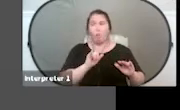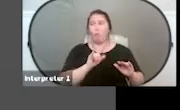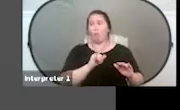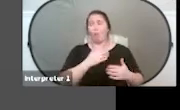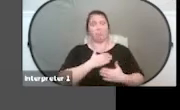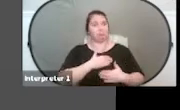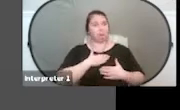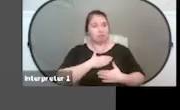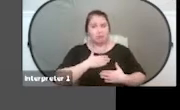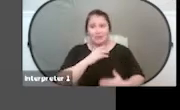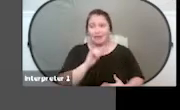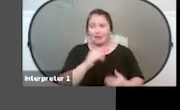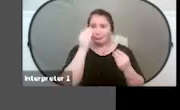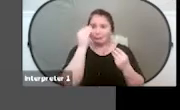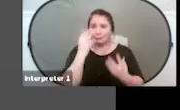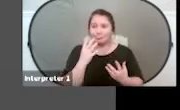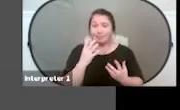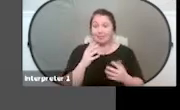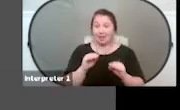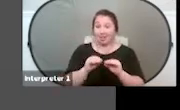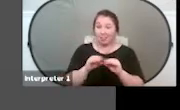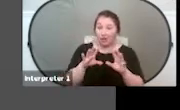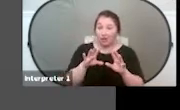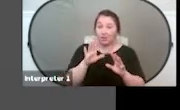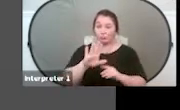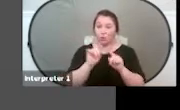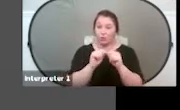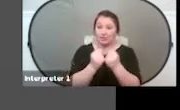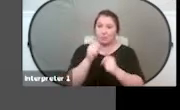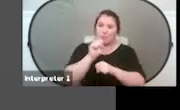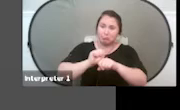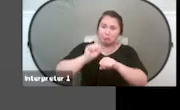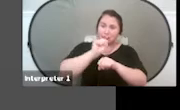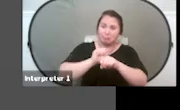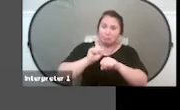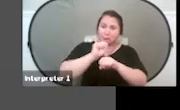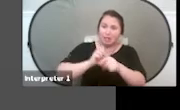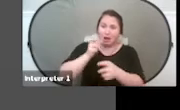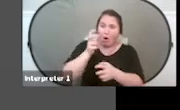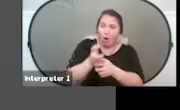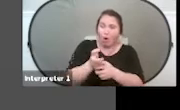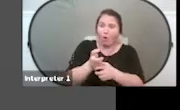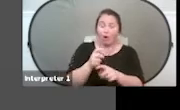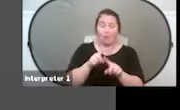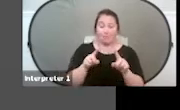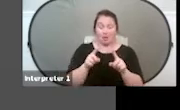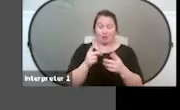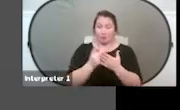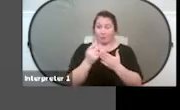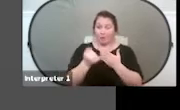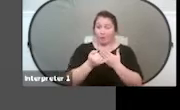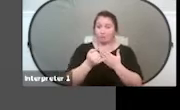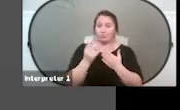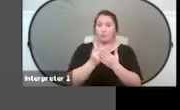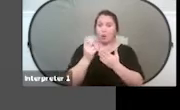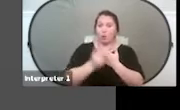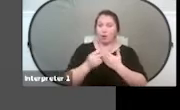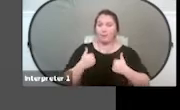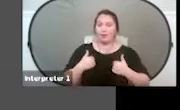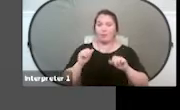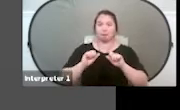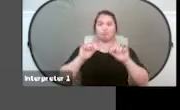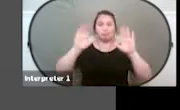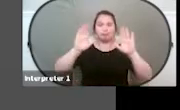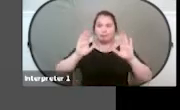that. And clearly the team's been hard at work, but obviously has a great program ongoing to keep those facilities in